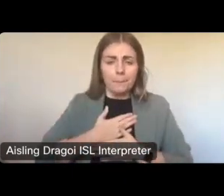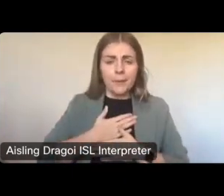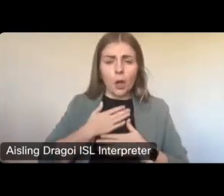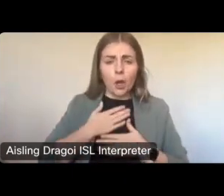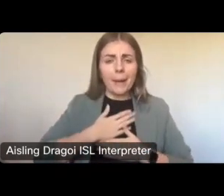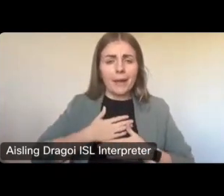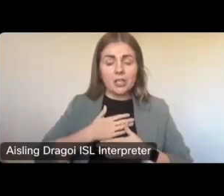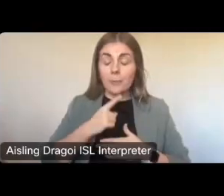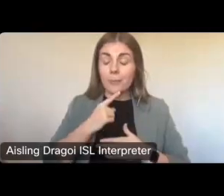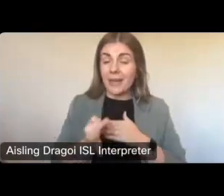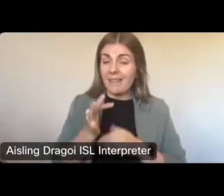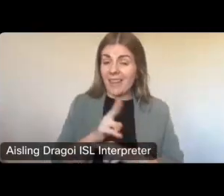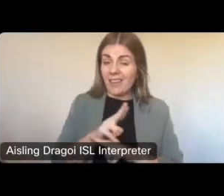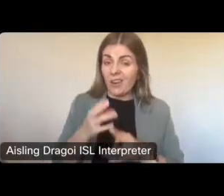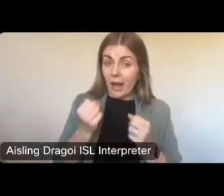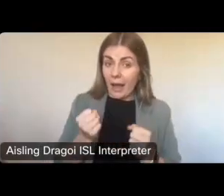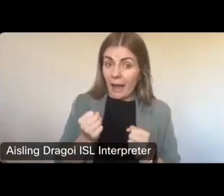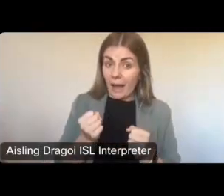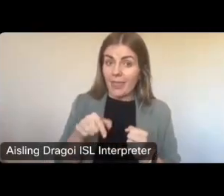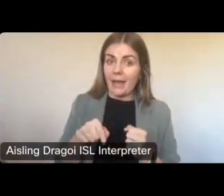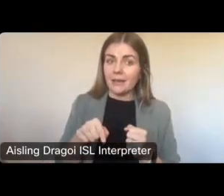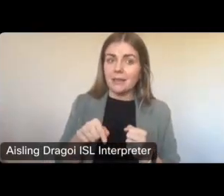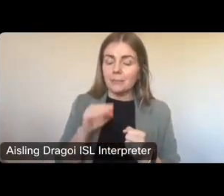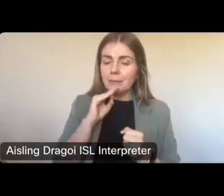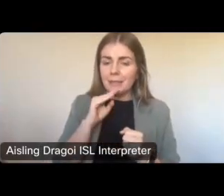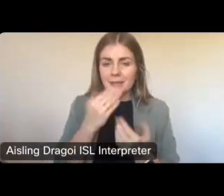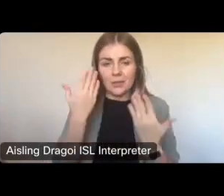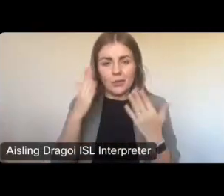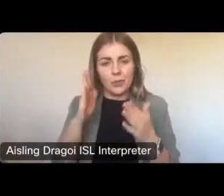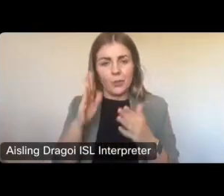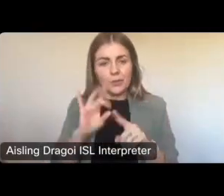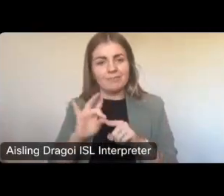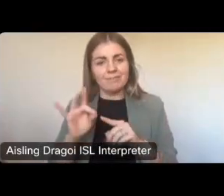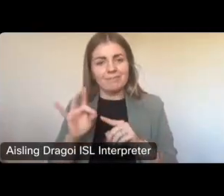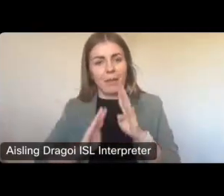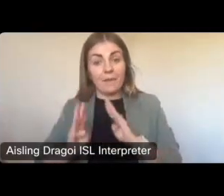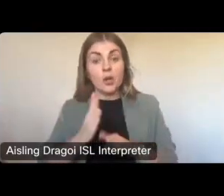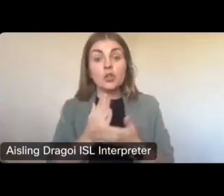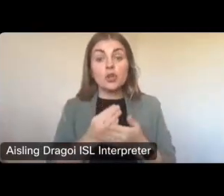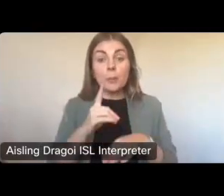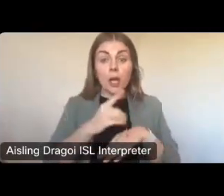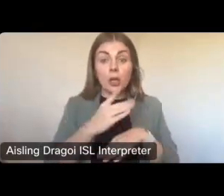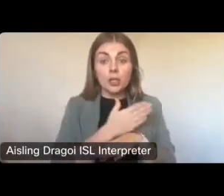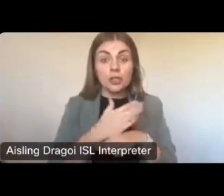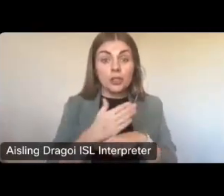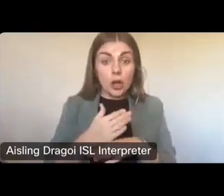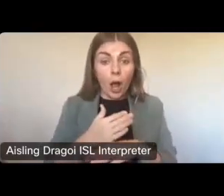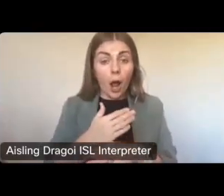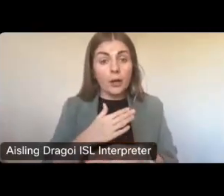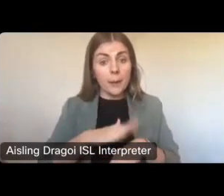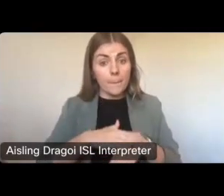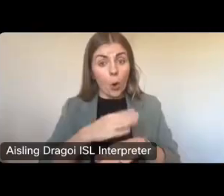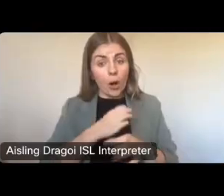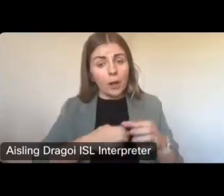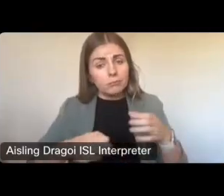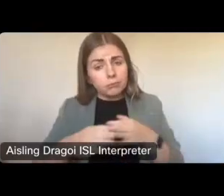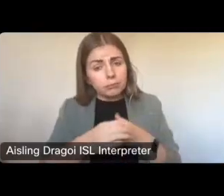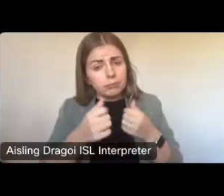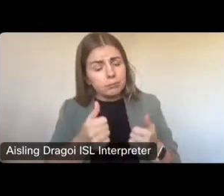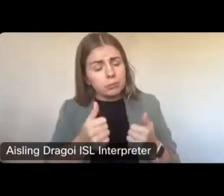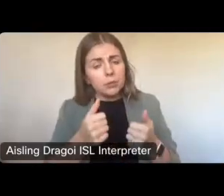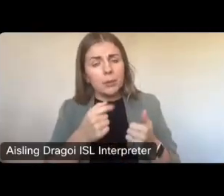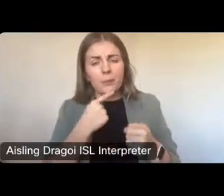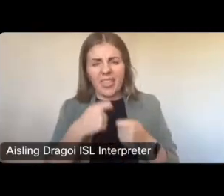that something's going on that prevents them. There's so many doctors who start off very compassionate and become hardened because of, and I think if you